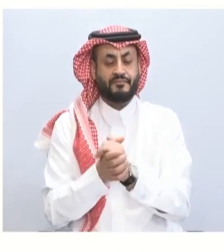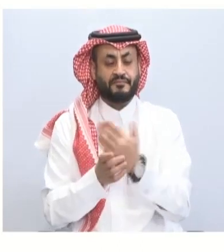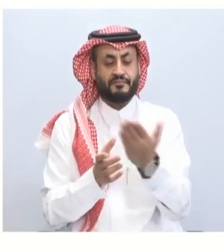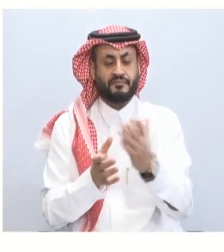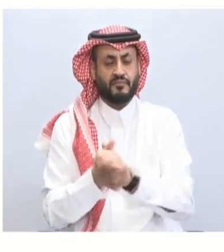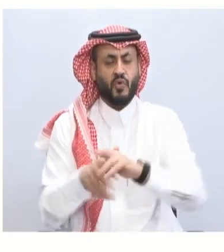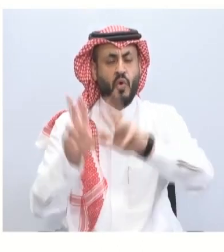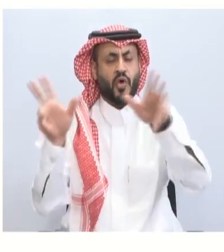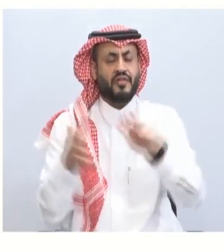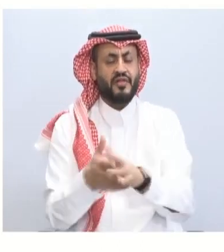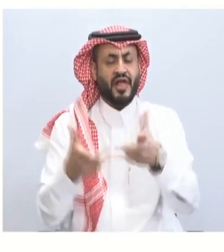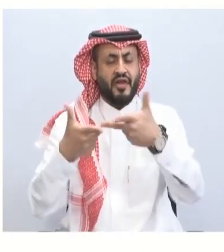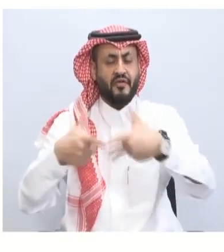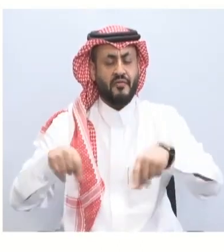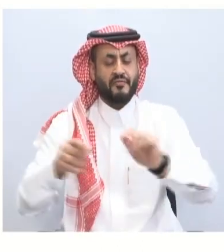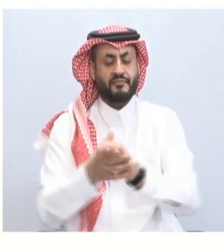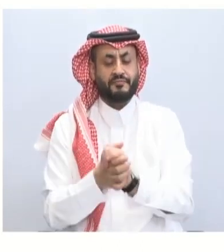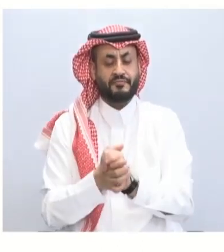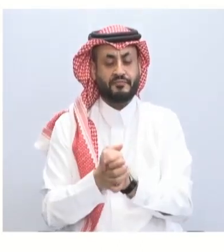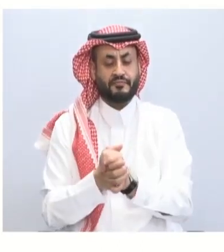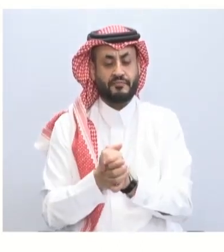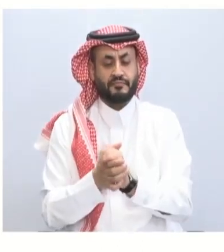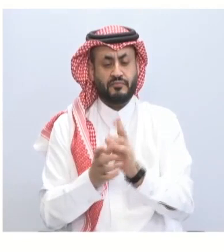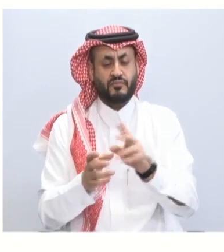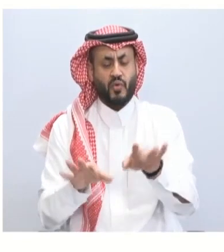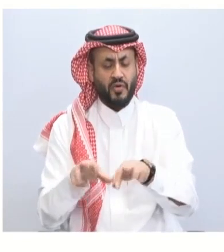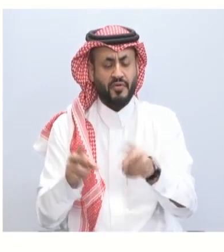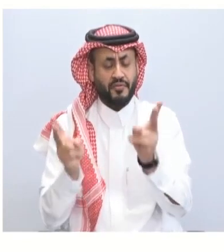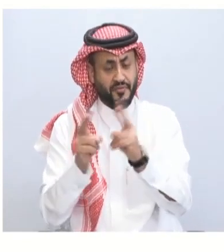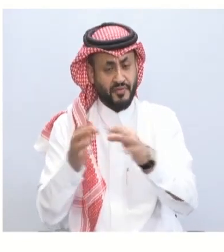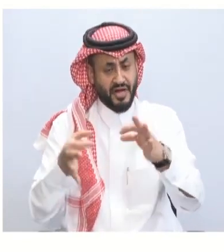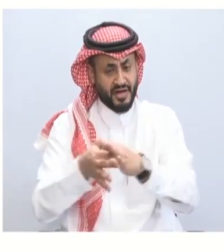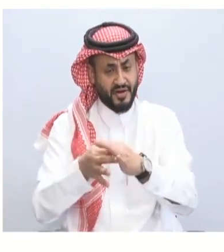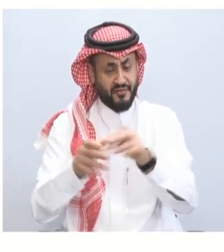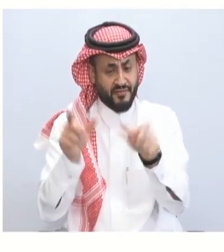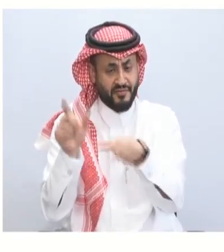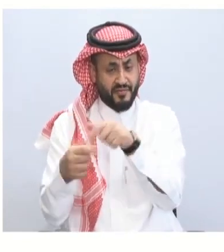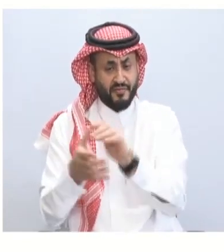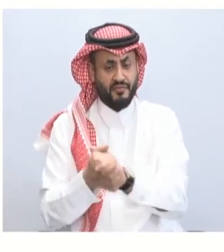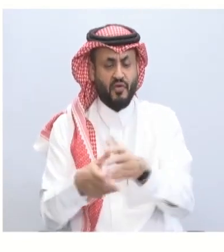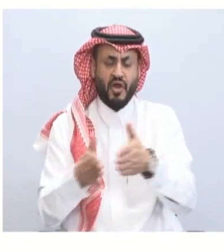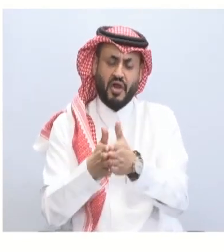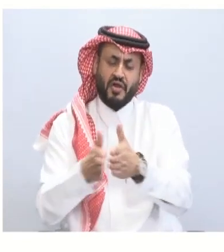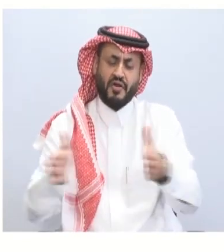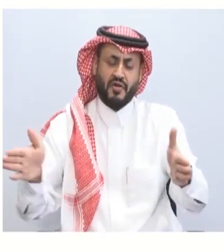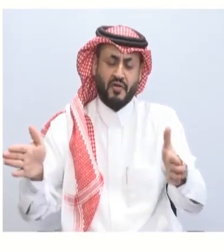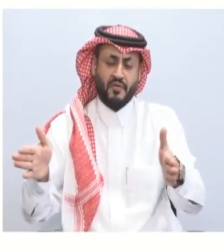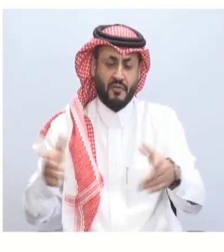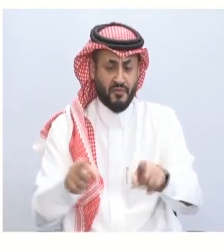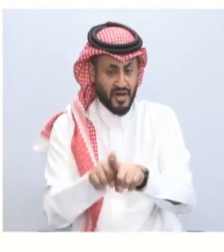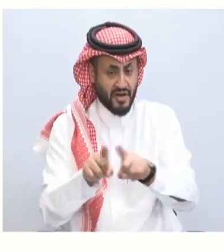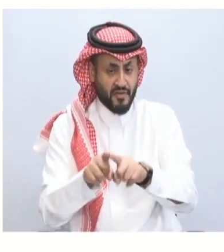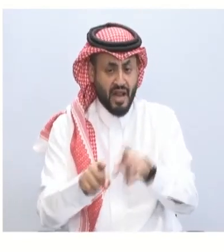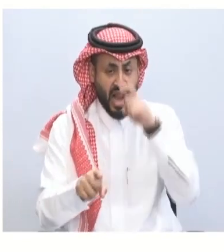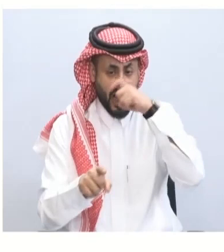Overall, the conclusion reached pointed out that although technology connects people, lasting friendships require face-to-face contact to